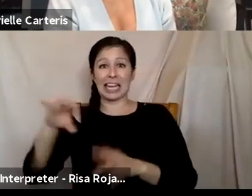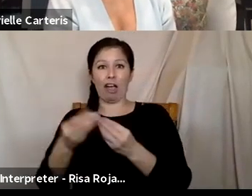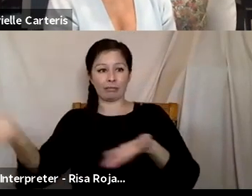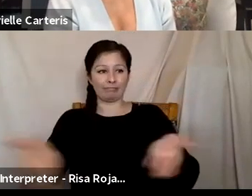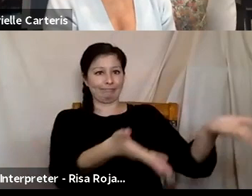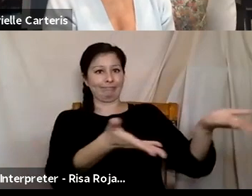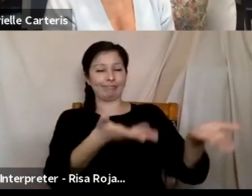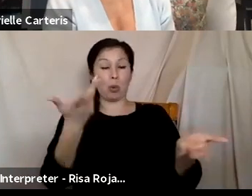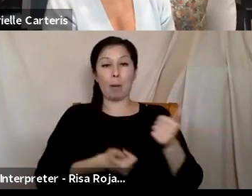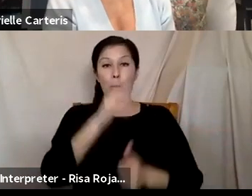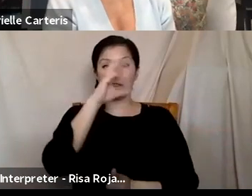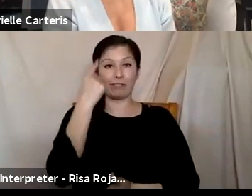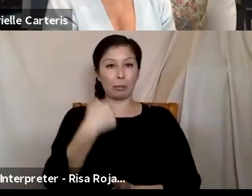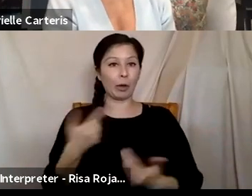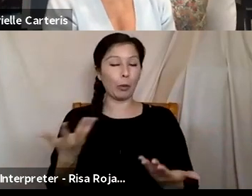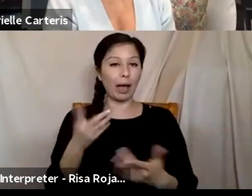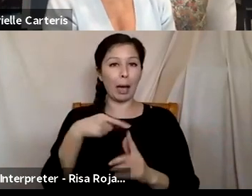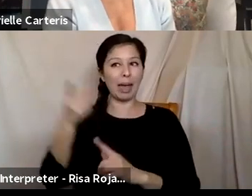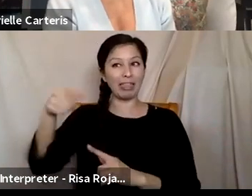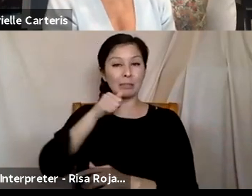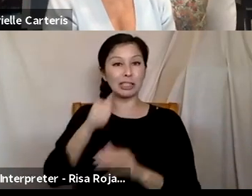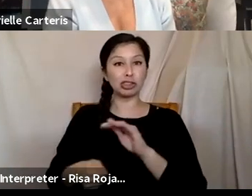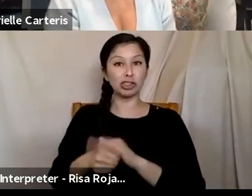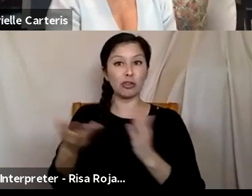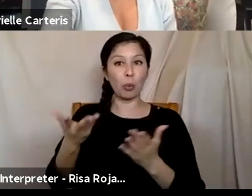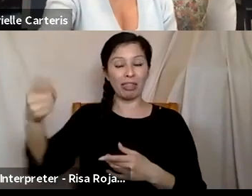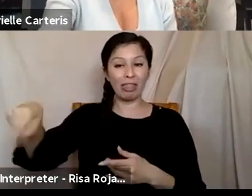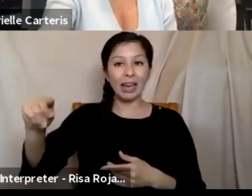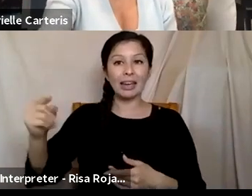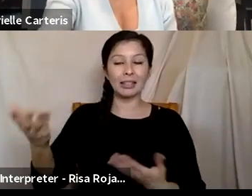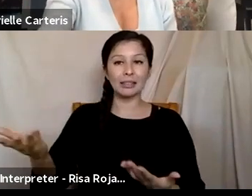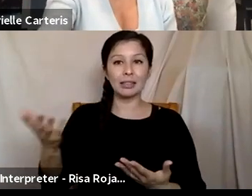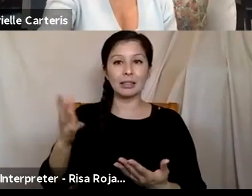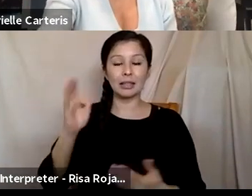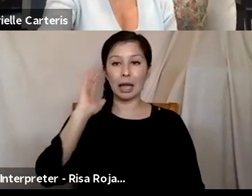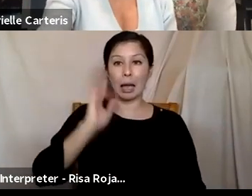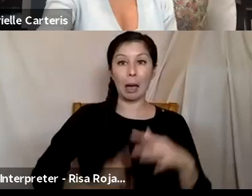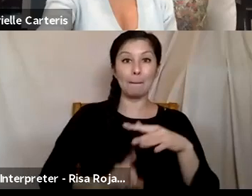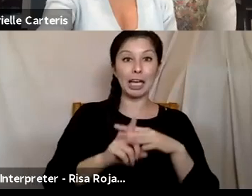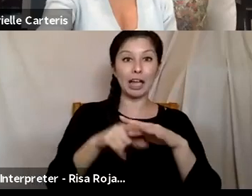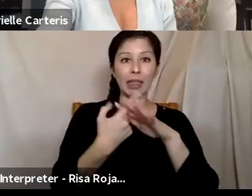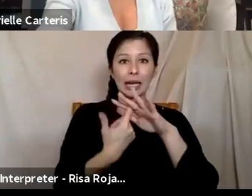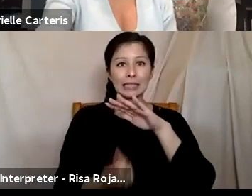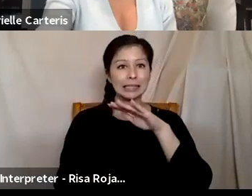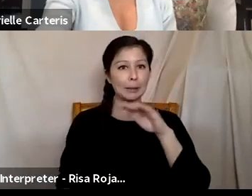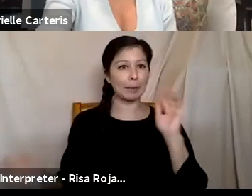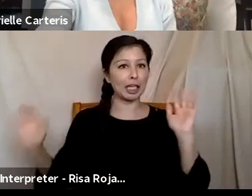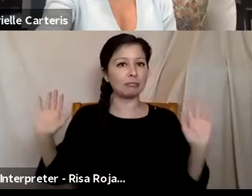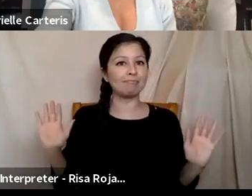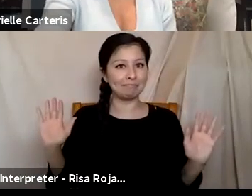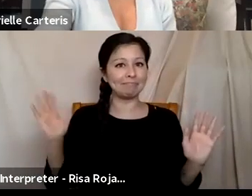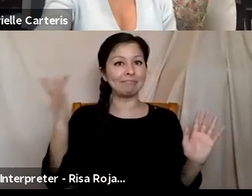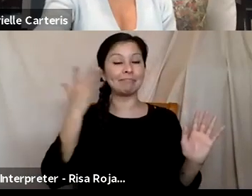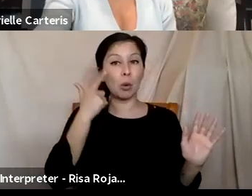what was most fascinating about them was that they appear and then disappear